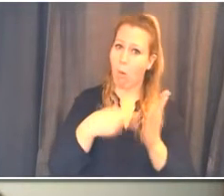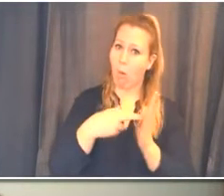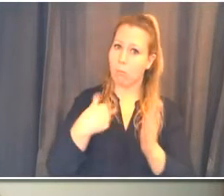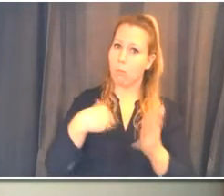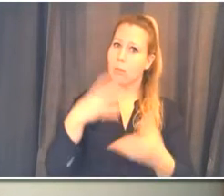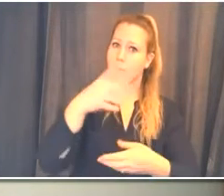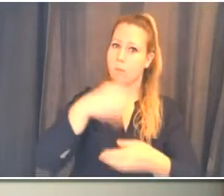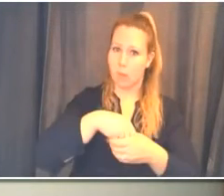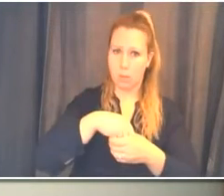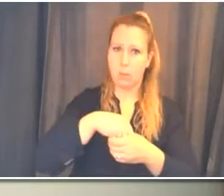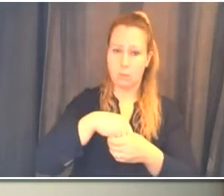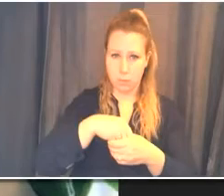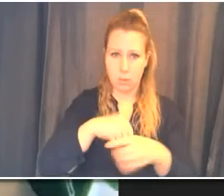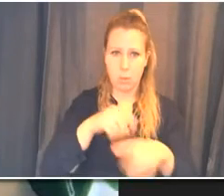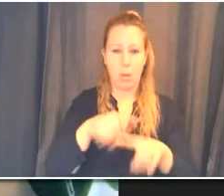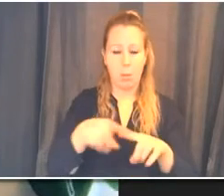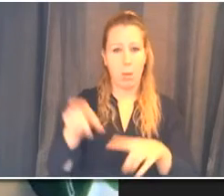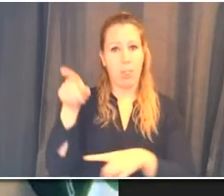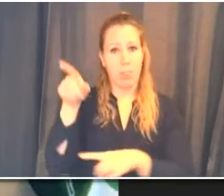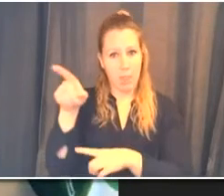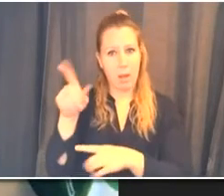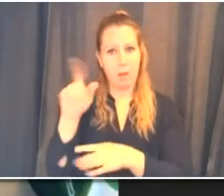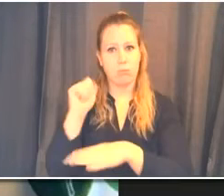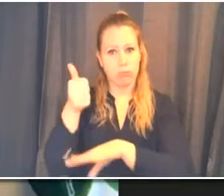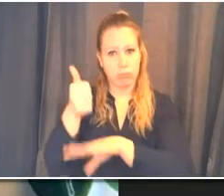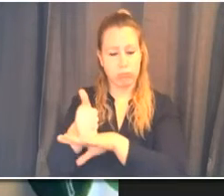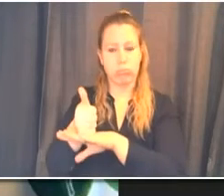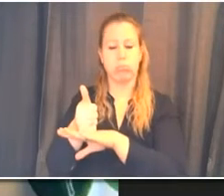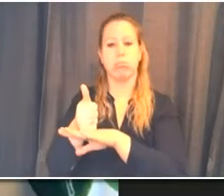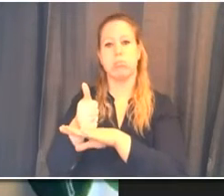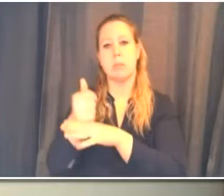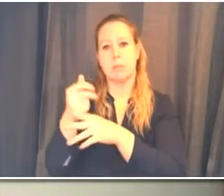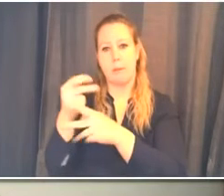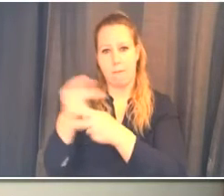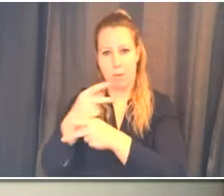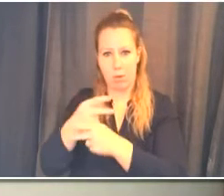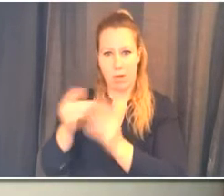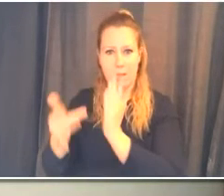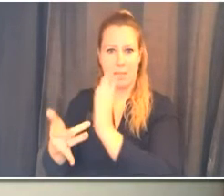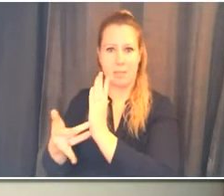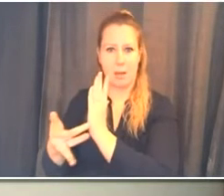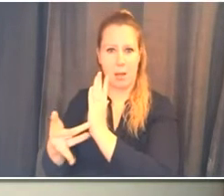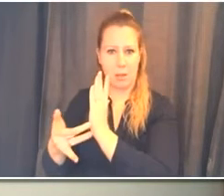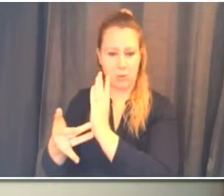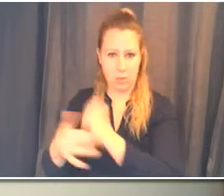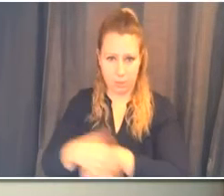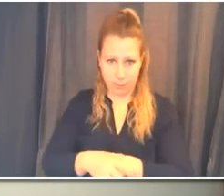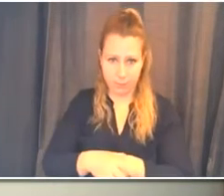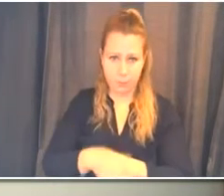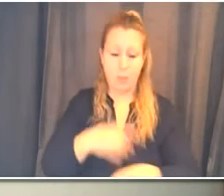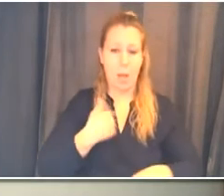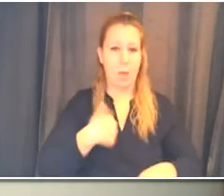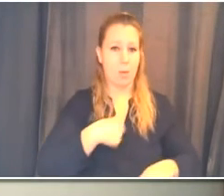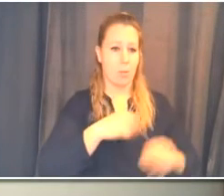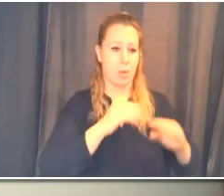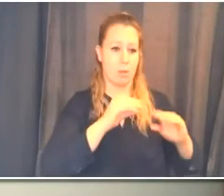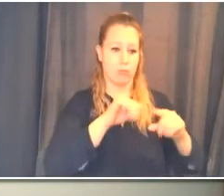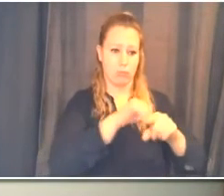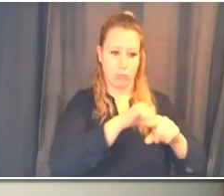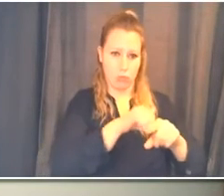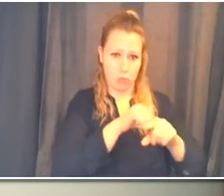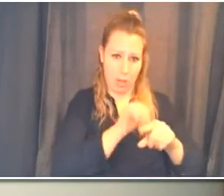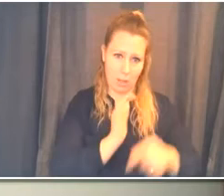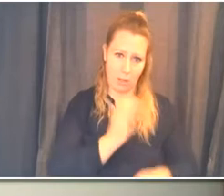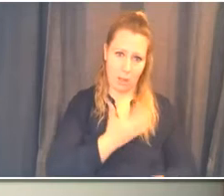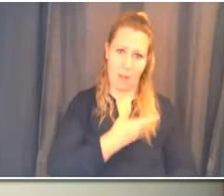system but you have done your Peaks that's that's what I'm asking right yeah yeah I think we're working in we're working together yes yes okay